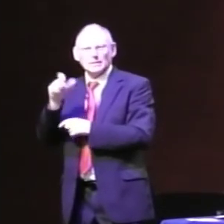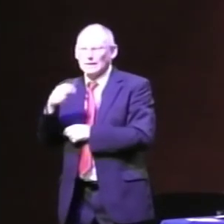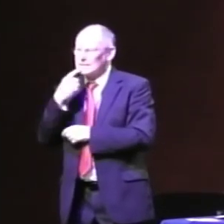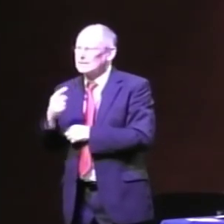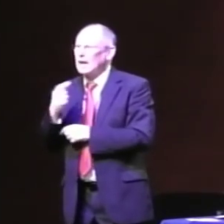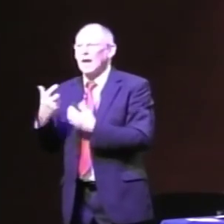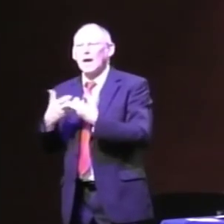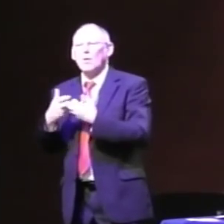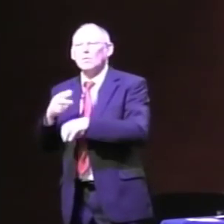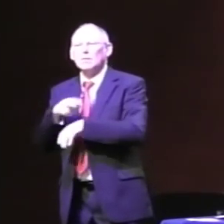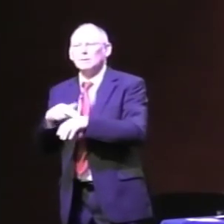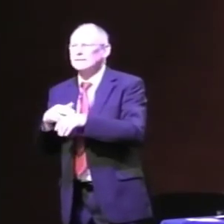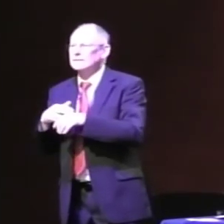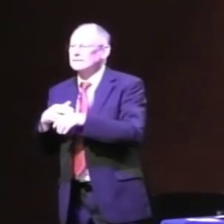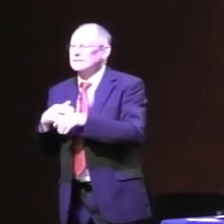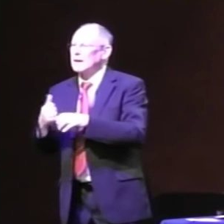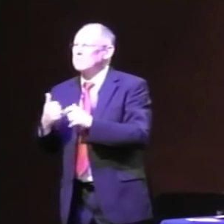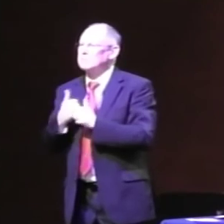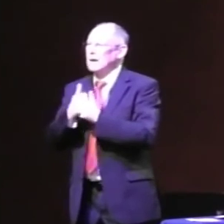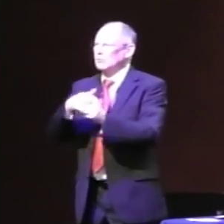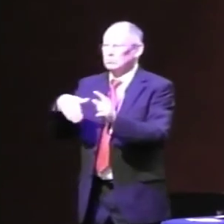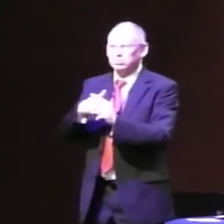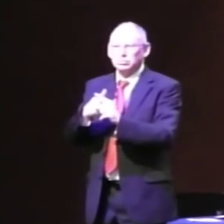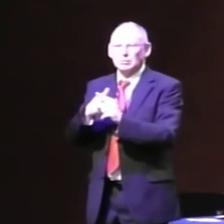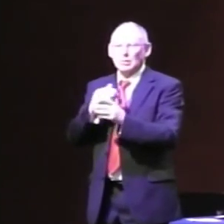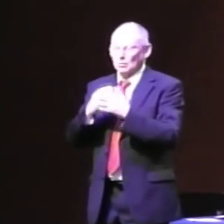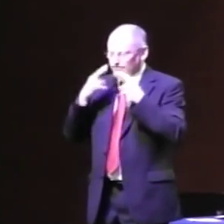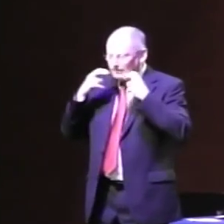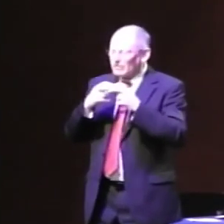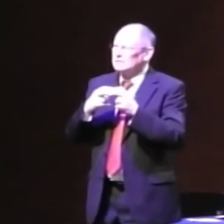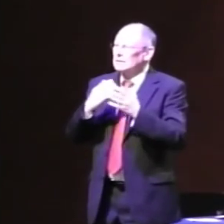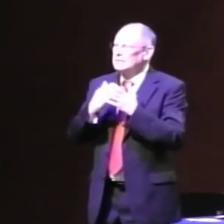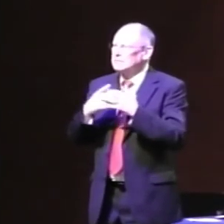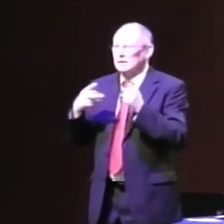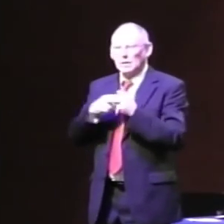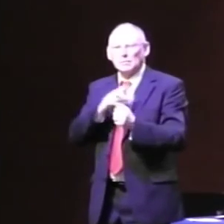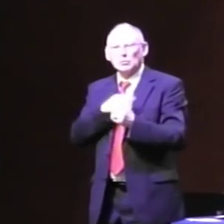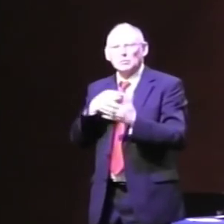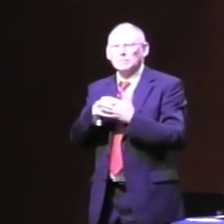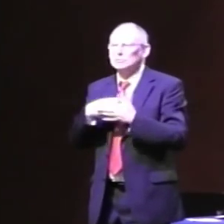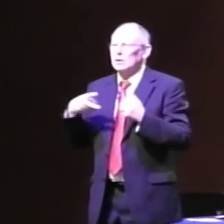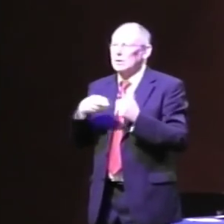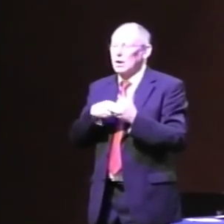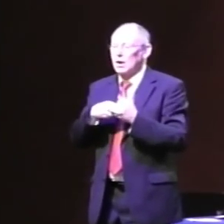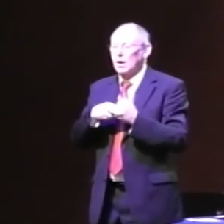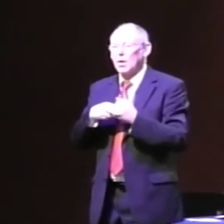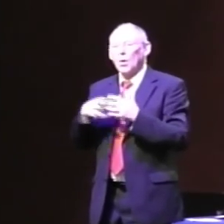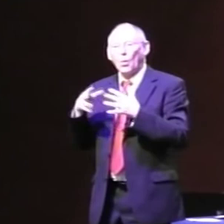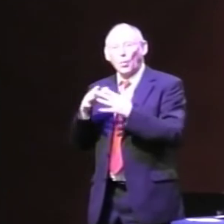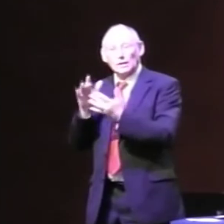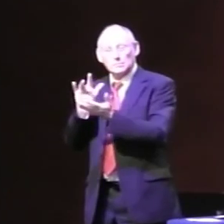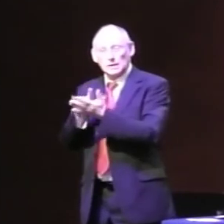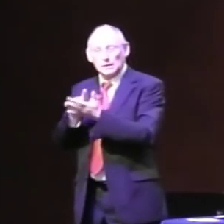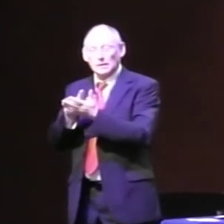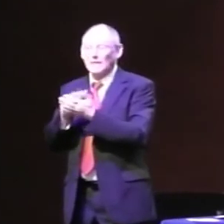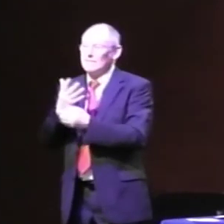the police service backroom staff, functions like forensic, was being cut in response to budget cuts. In the West Midlands, 50